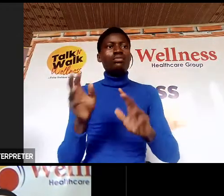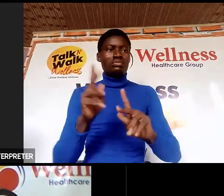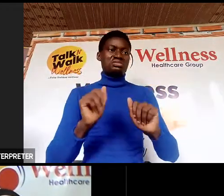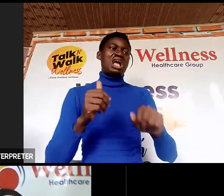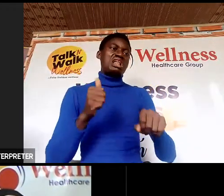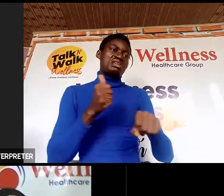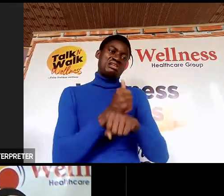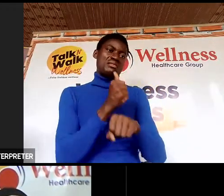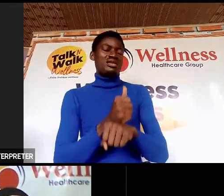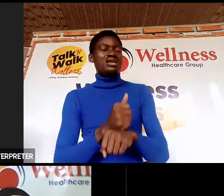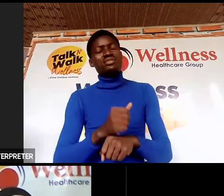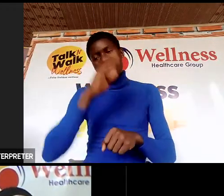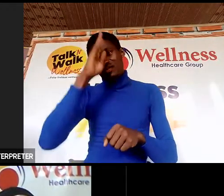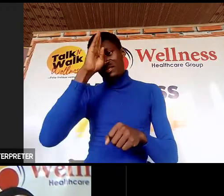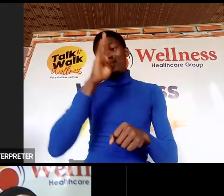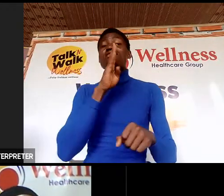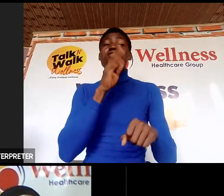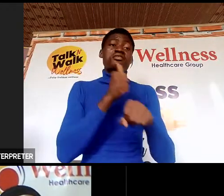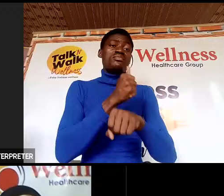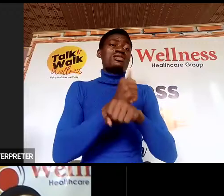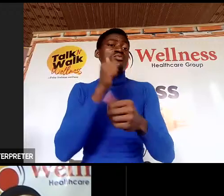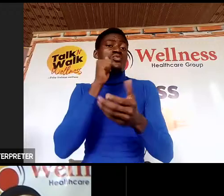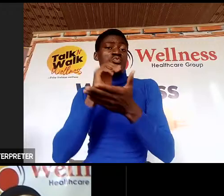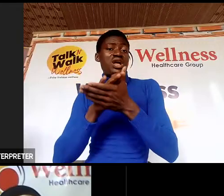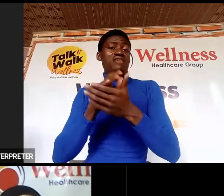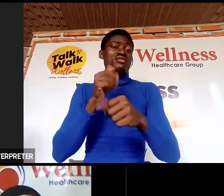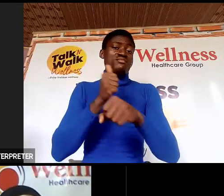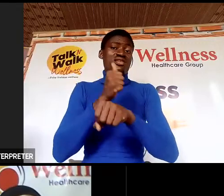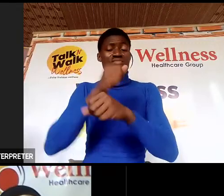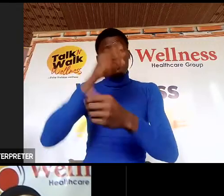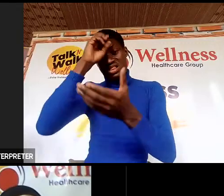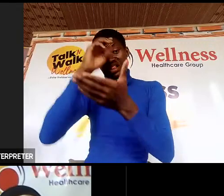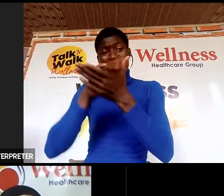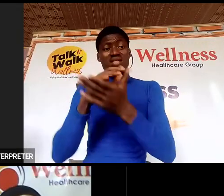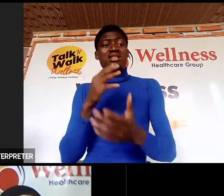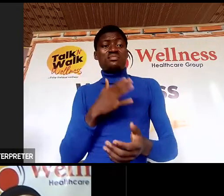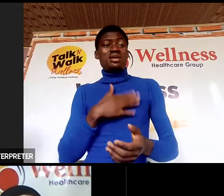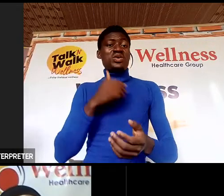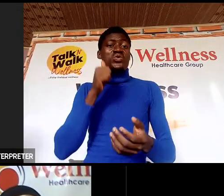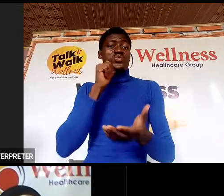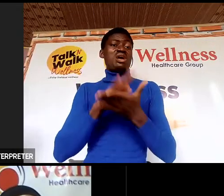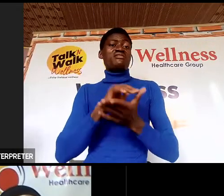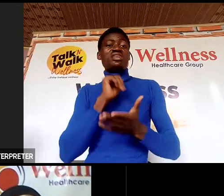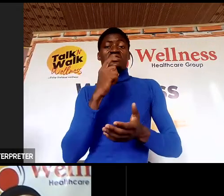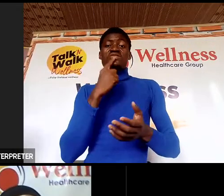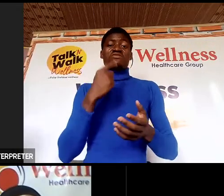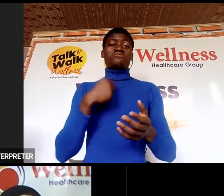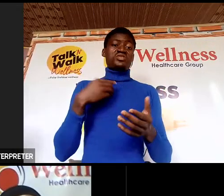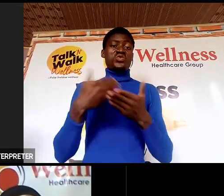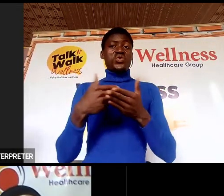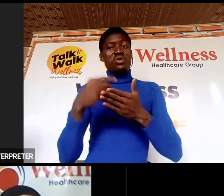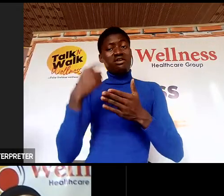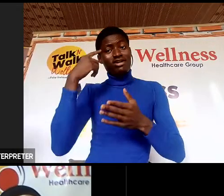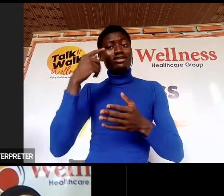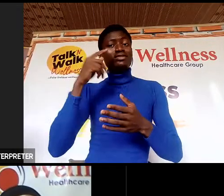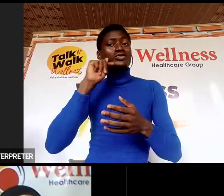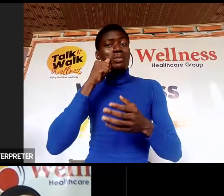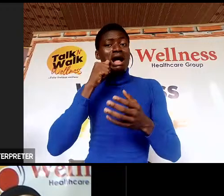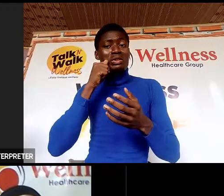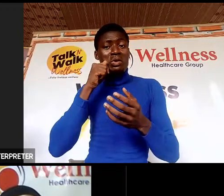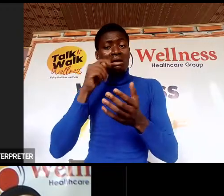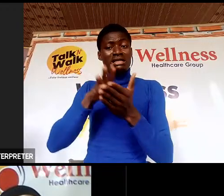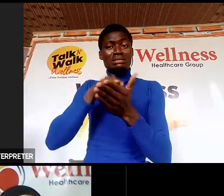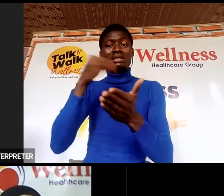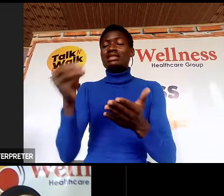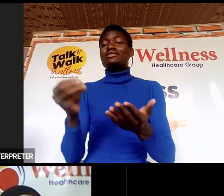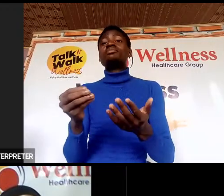this, tomato has gone up, which is fine. But until you get, and that will definitely lead to stress if you feel that the